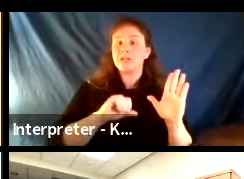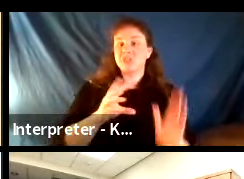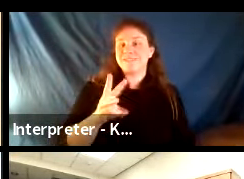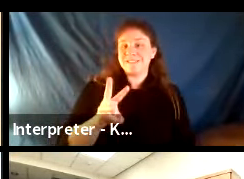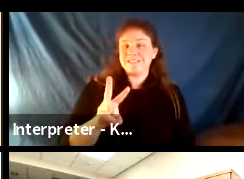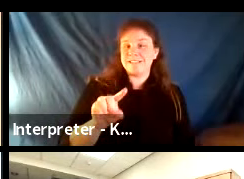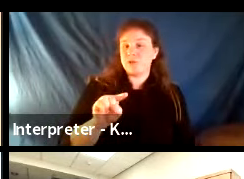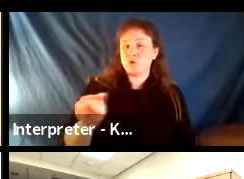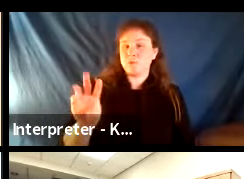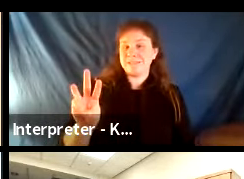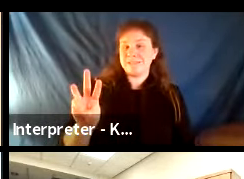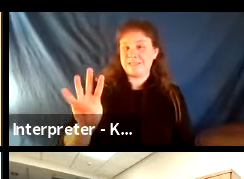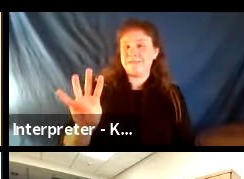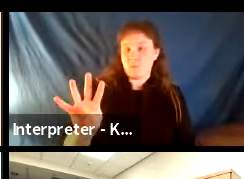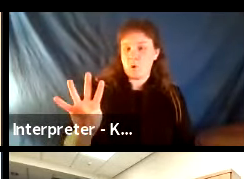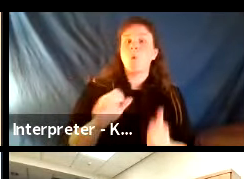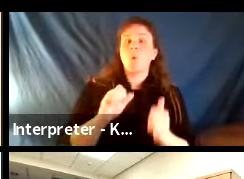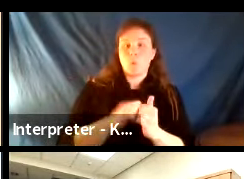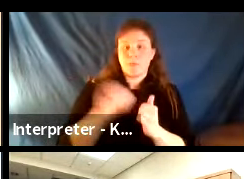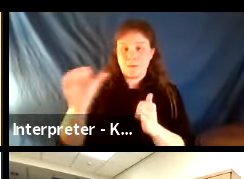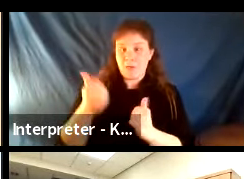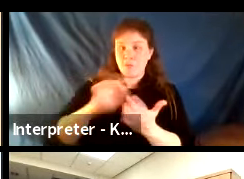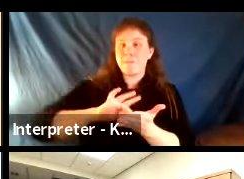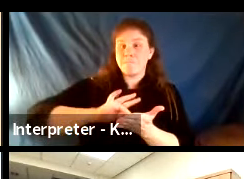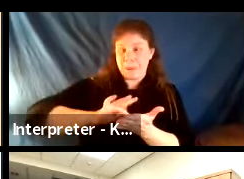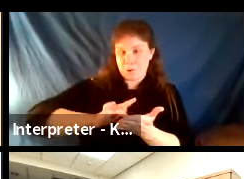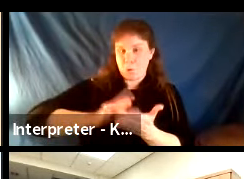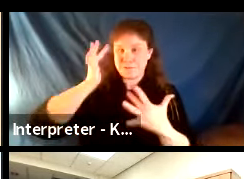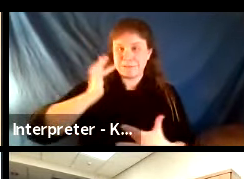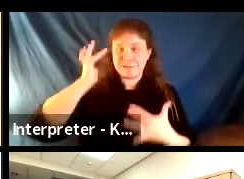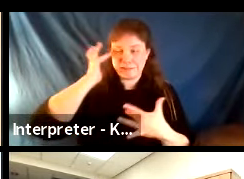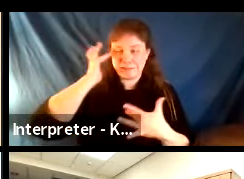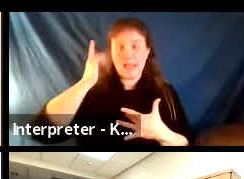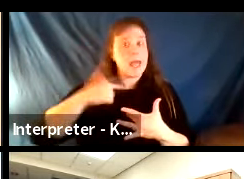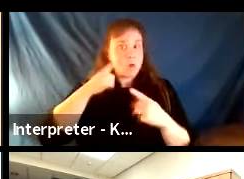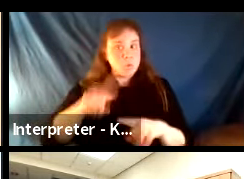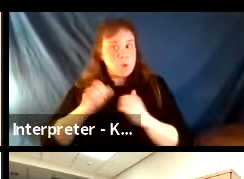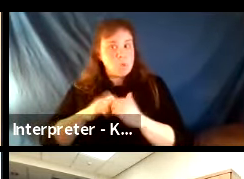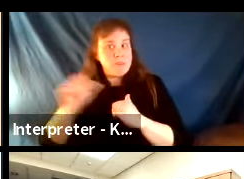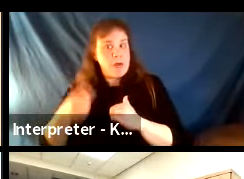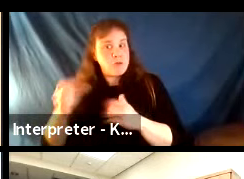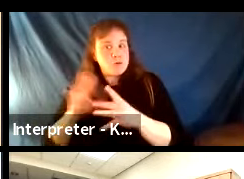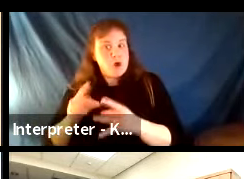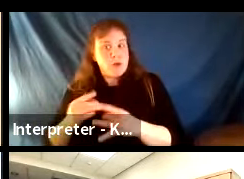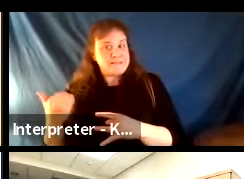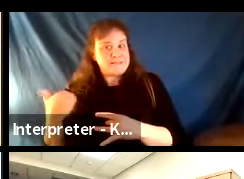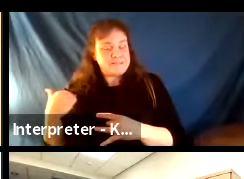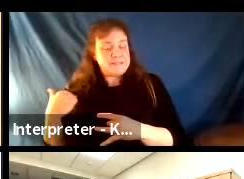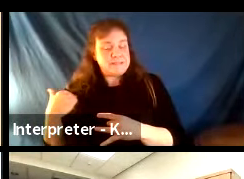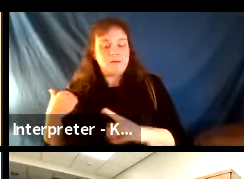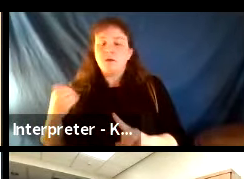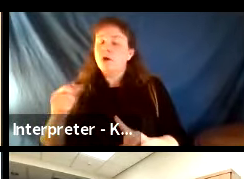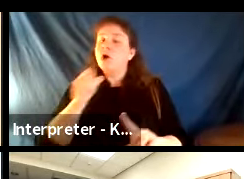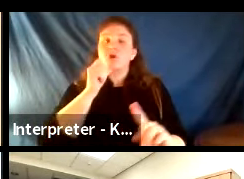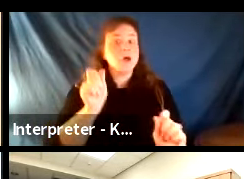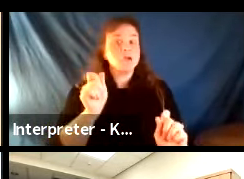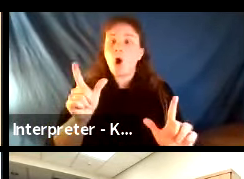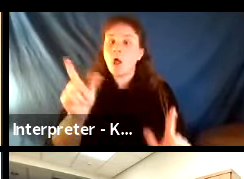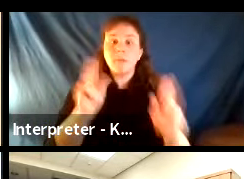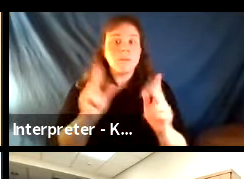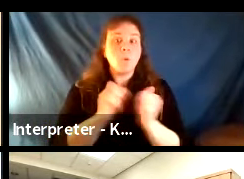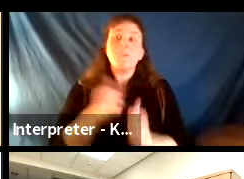64-year-olds with conditions, and I am agreeing with Aaron and Danny and many of the other ones before that it's not just everyone with any possible